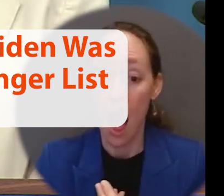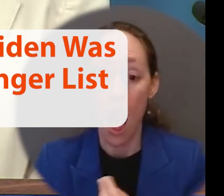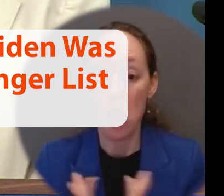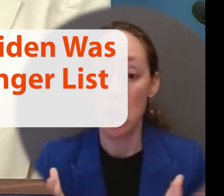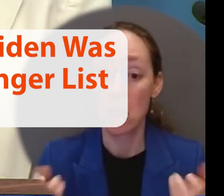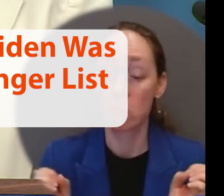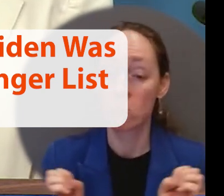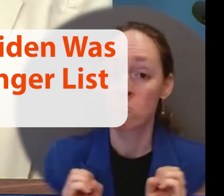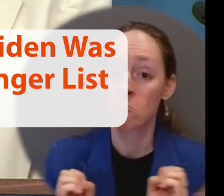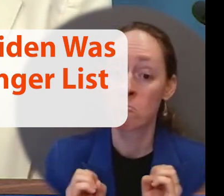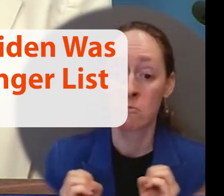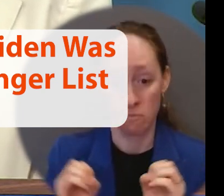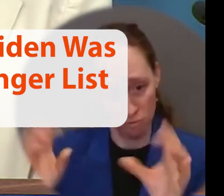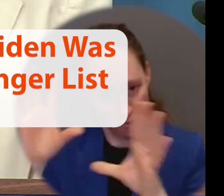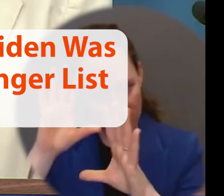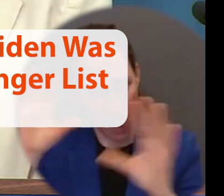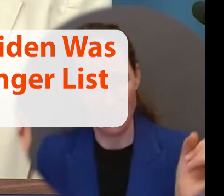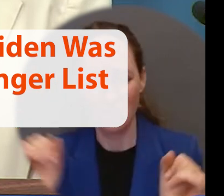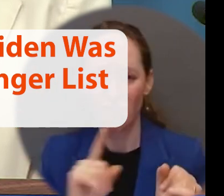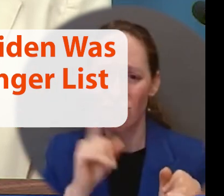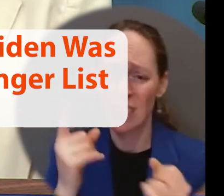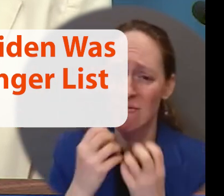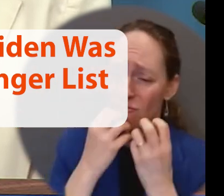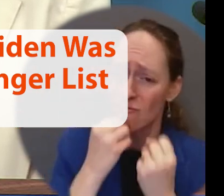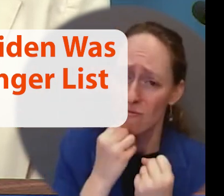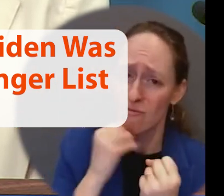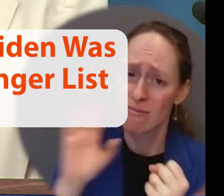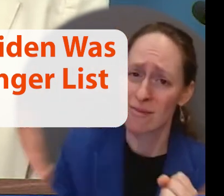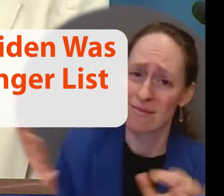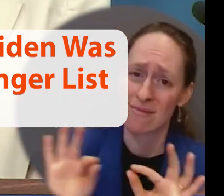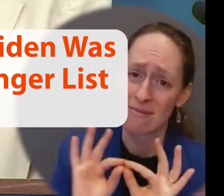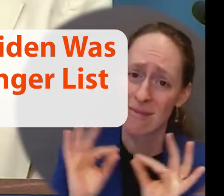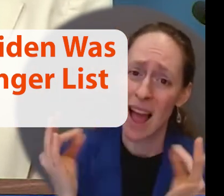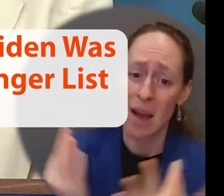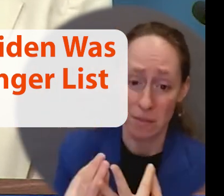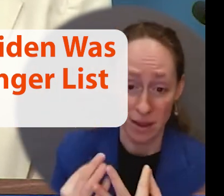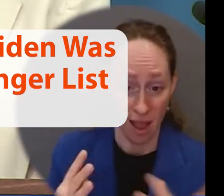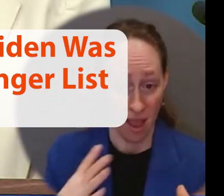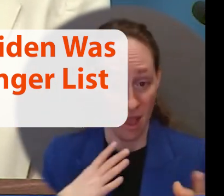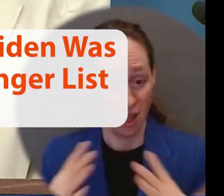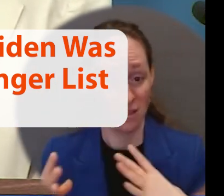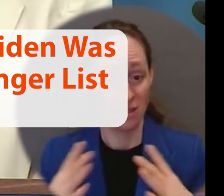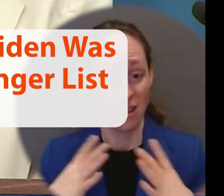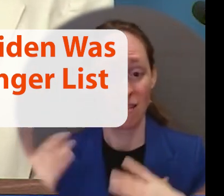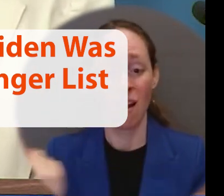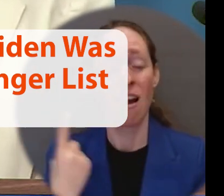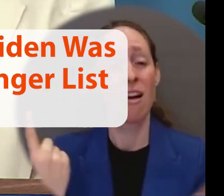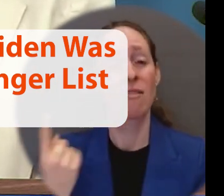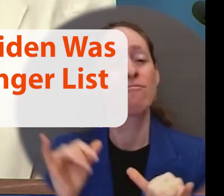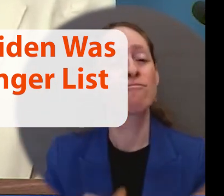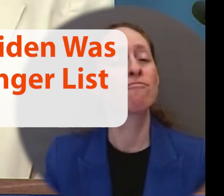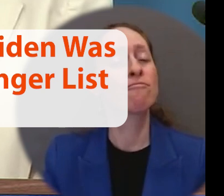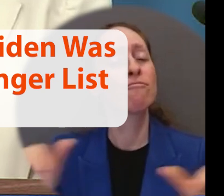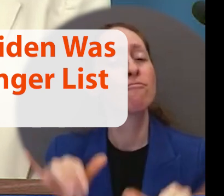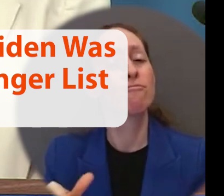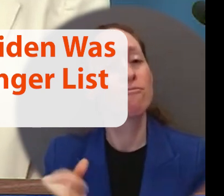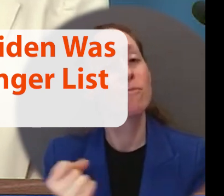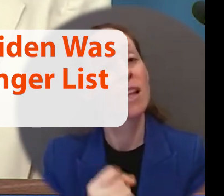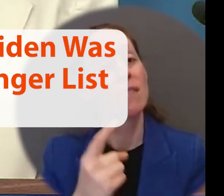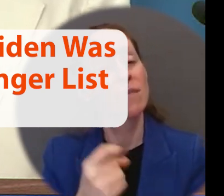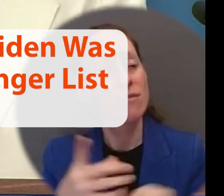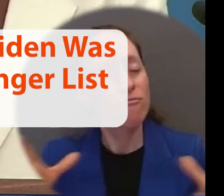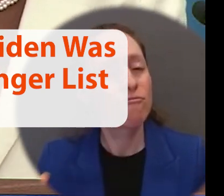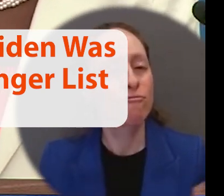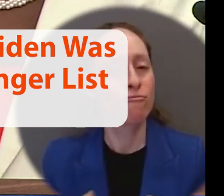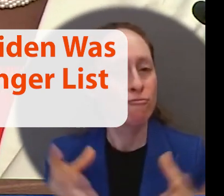to his family as it relates to the holidays. He spends, obviously, every holiday with his family, mostly every holiday with his family. I just don't